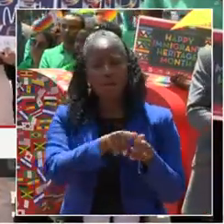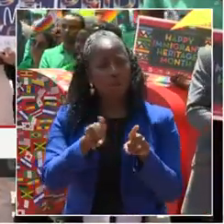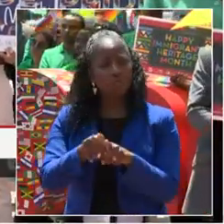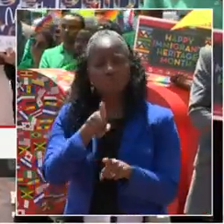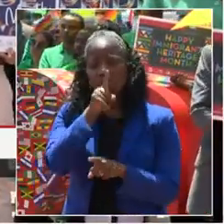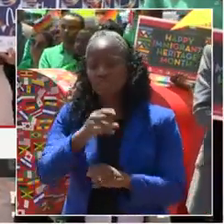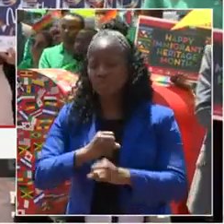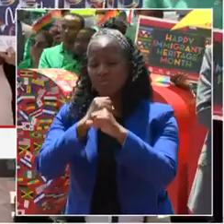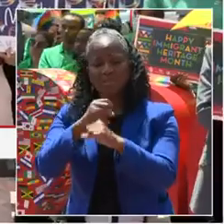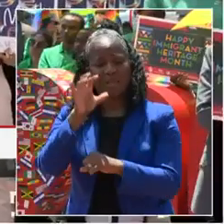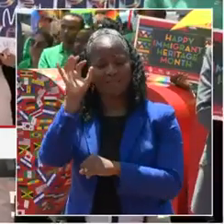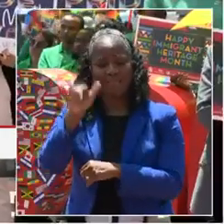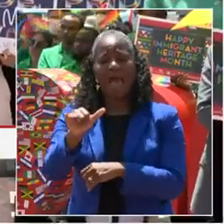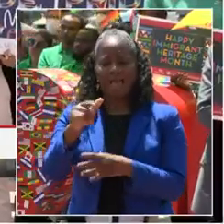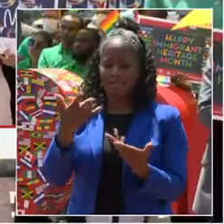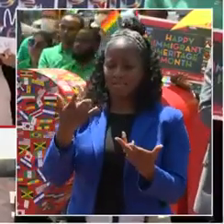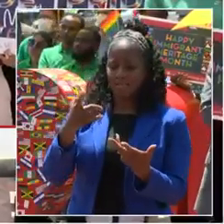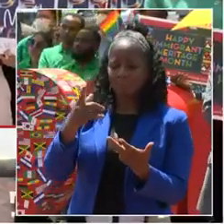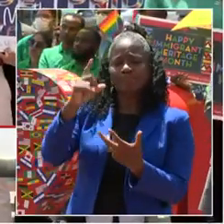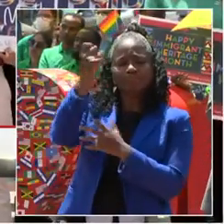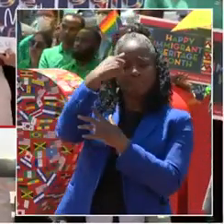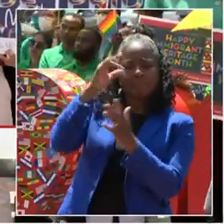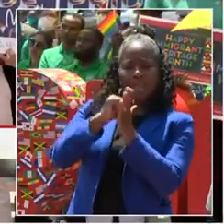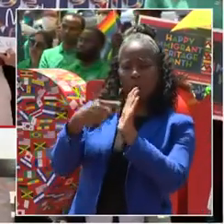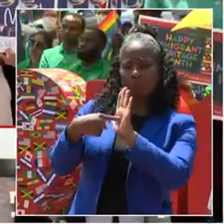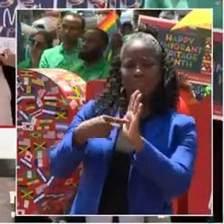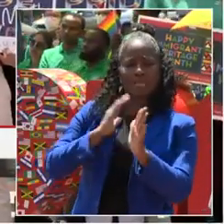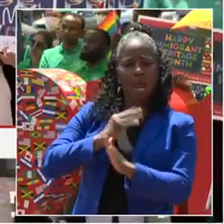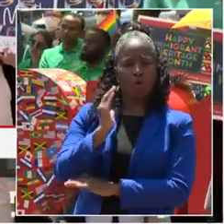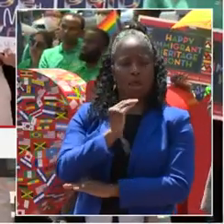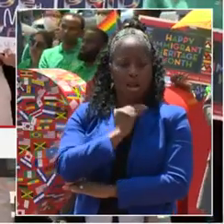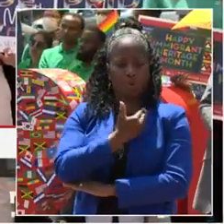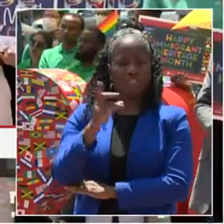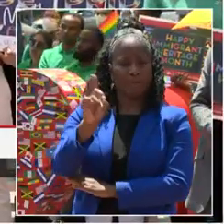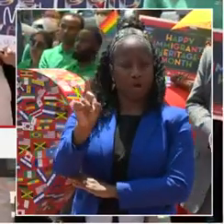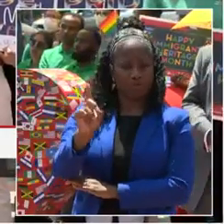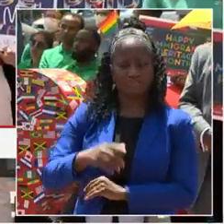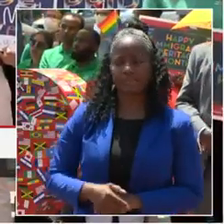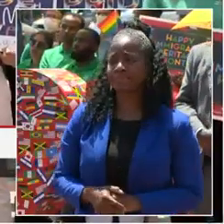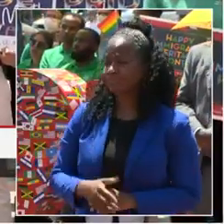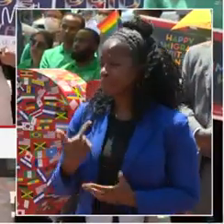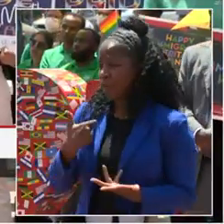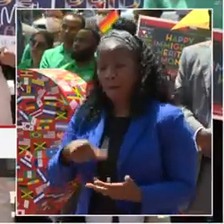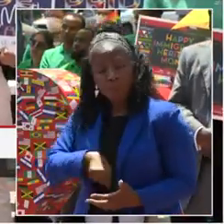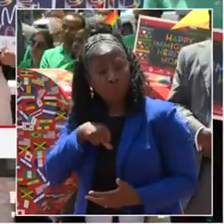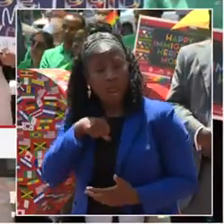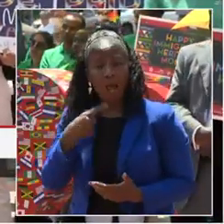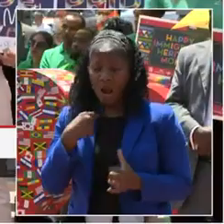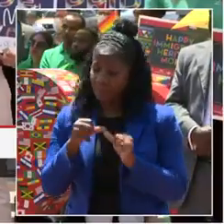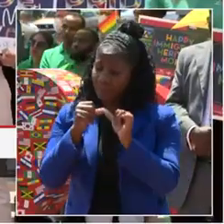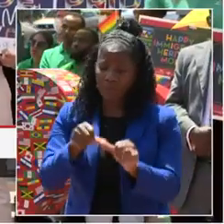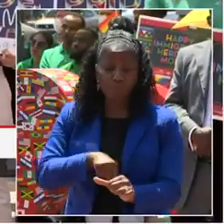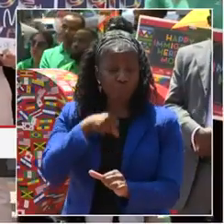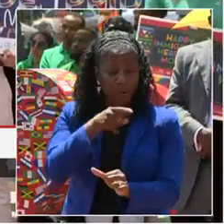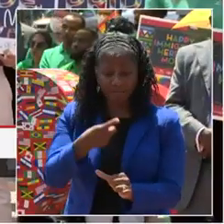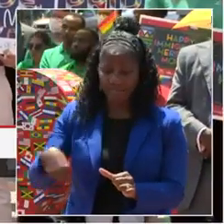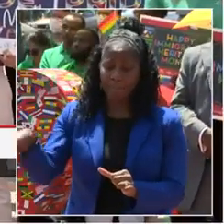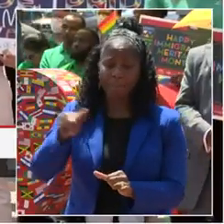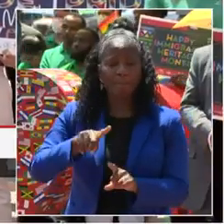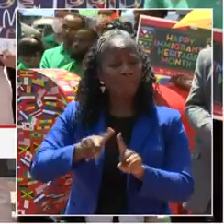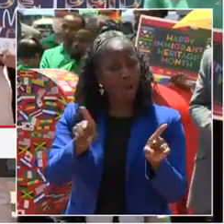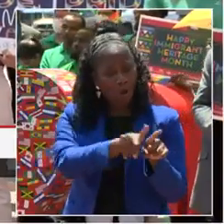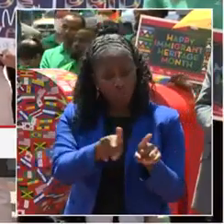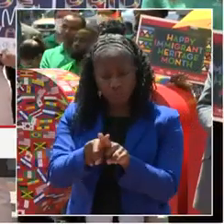an institution that represents our democracy. So I'm proud of, I remain very proud of them, but